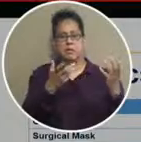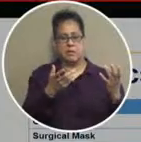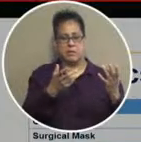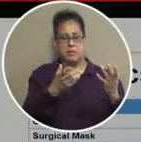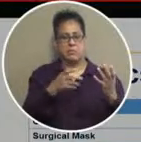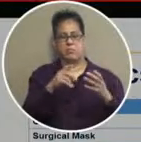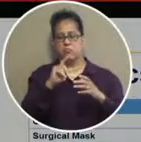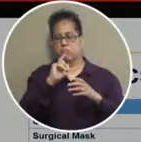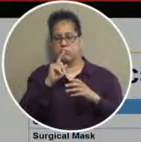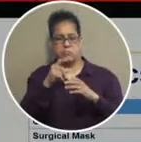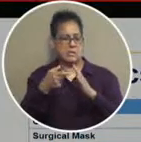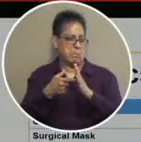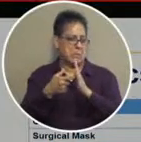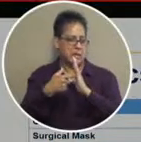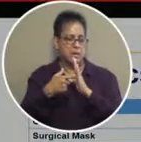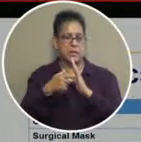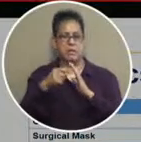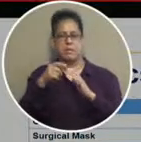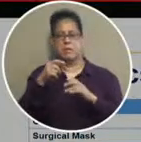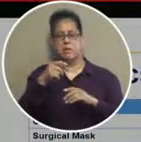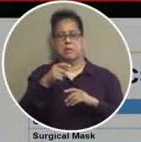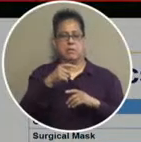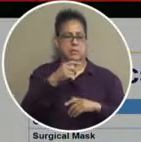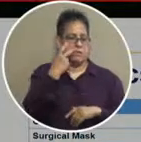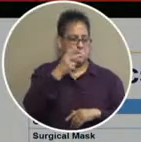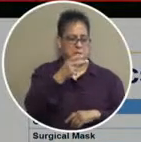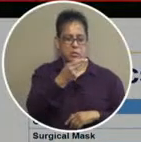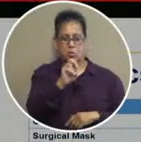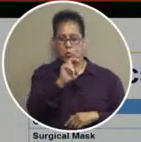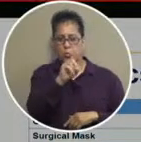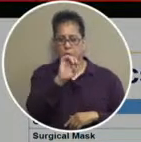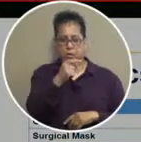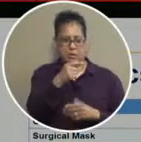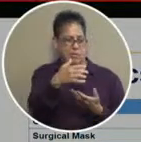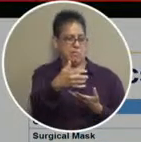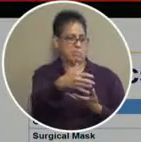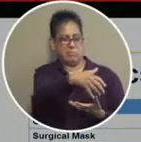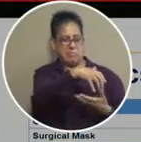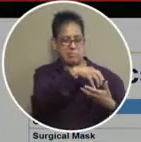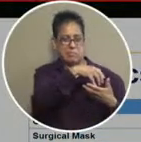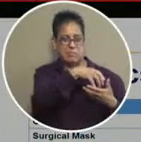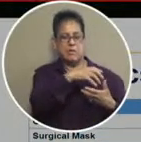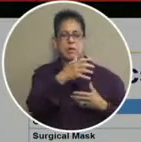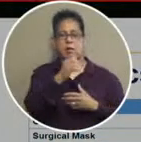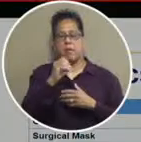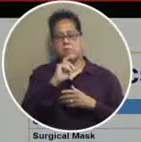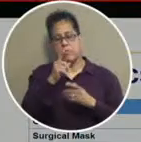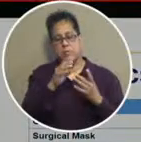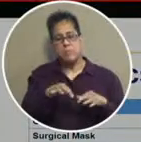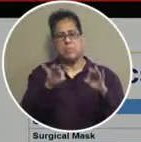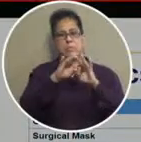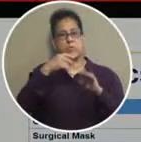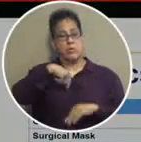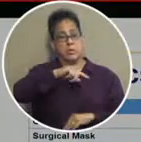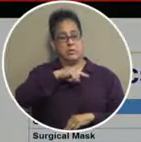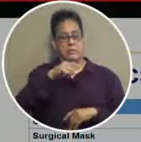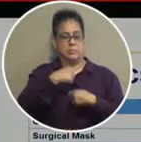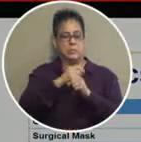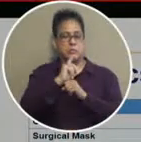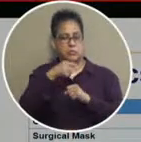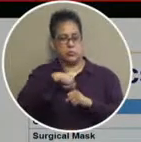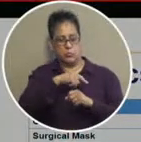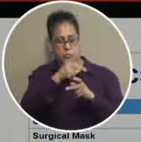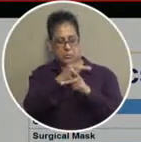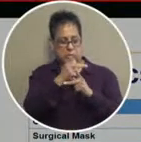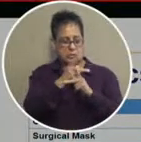rising demand. We saw panic buying. We saw hoarding happening. And so it was really important for us to make sure that we were keeping track